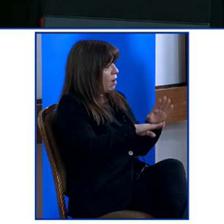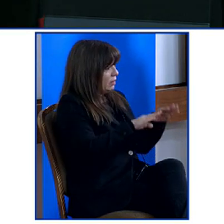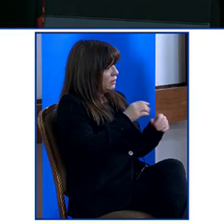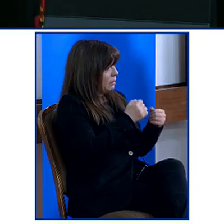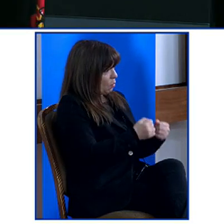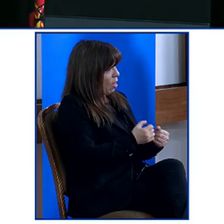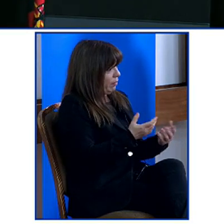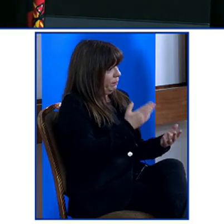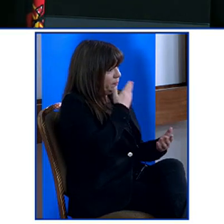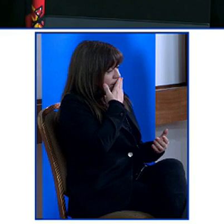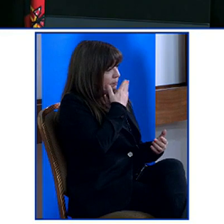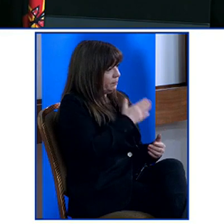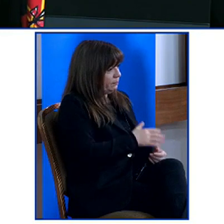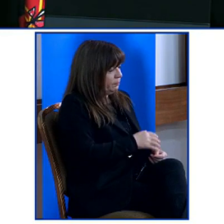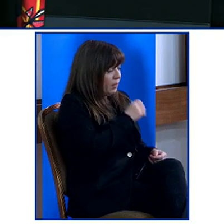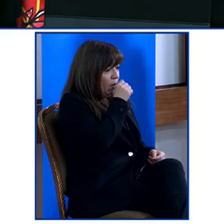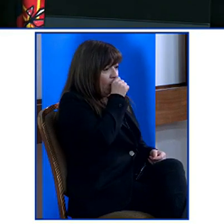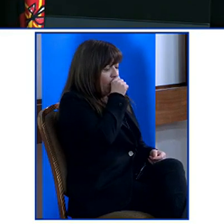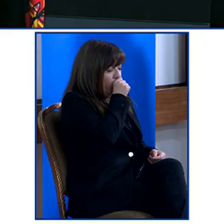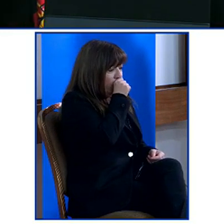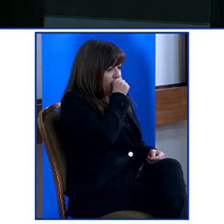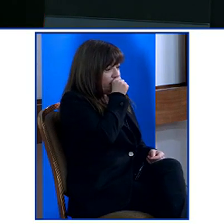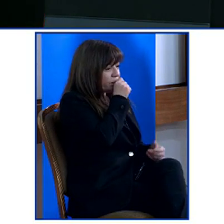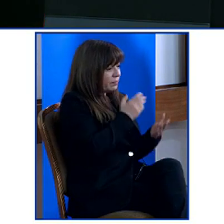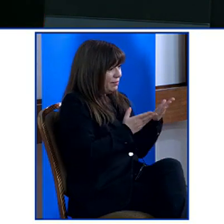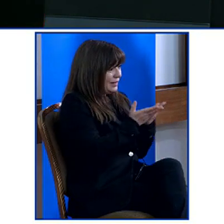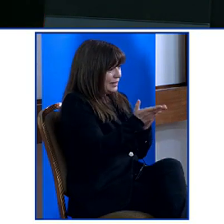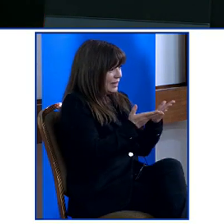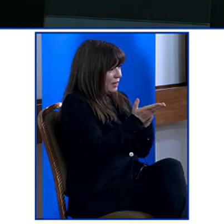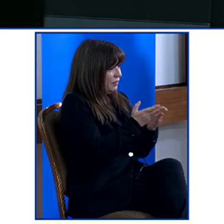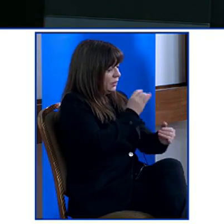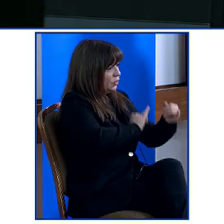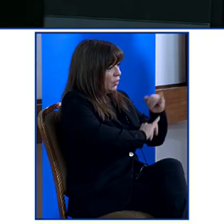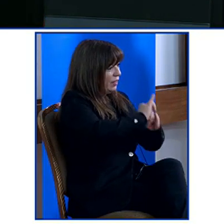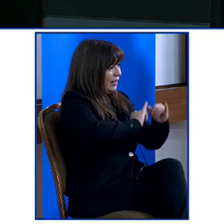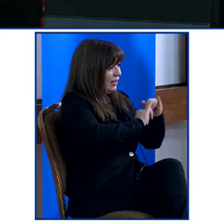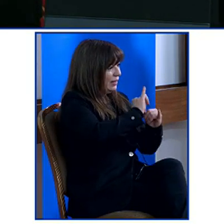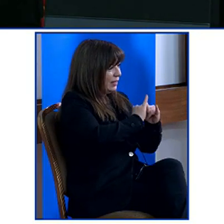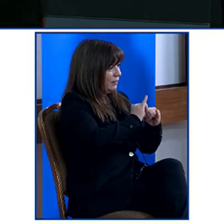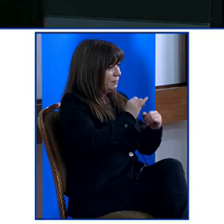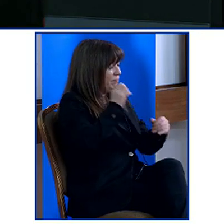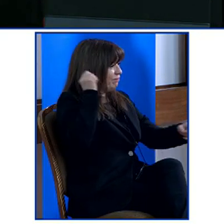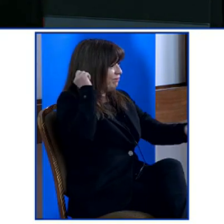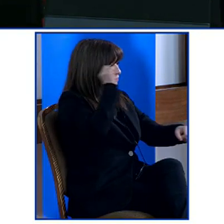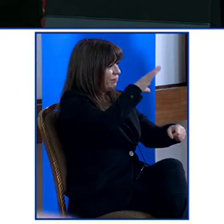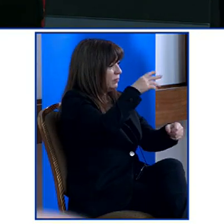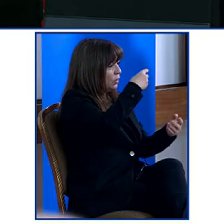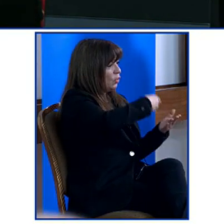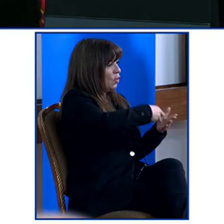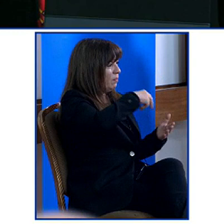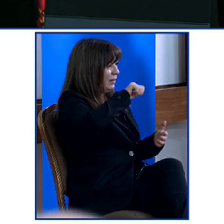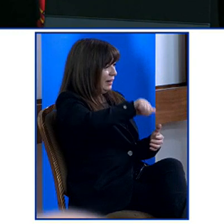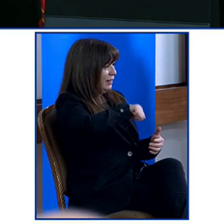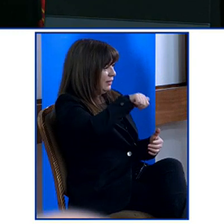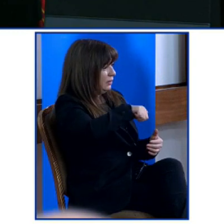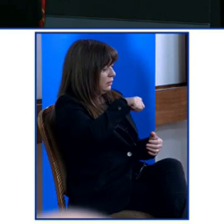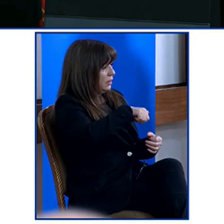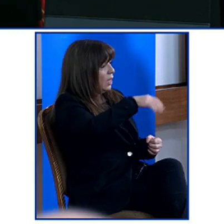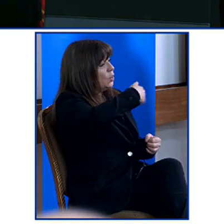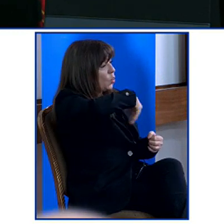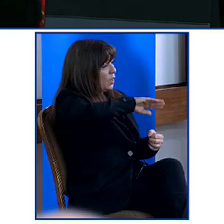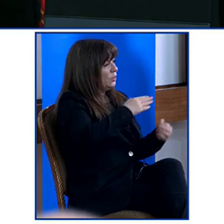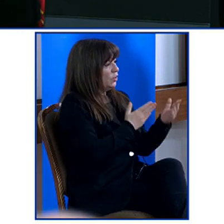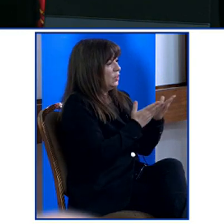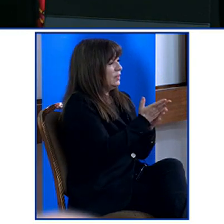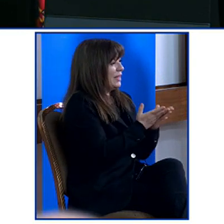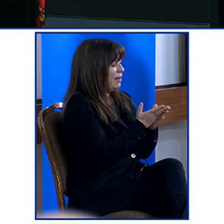Our digital health service, Blua, launched in 2016 in our Spanish business, Sanitas. It's now being rolled out across